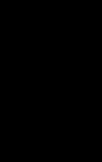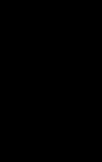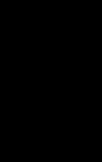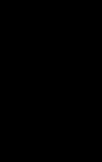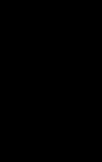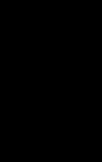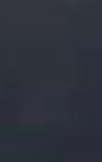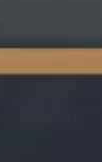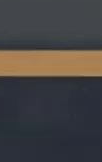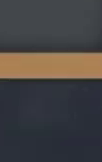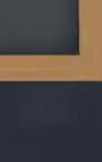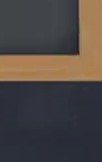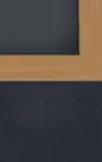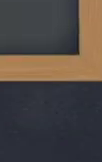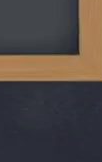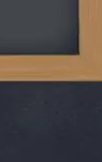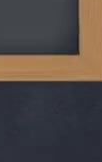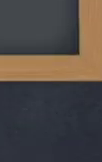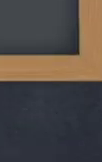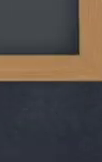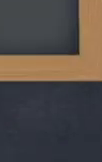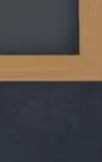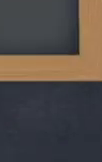national educator.